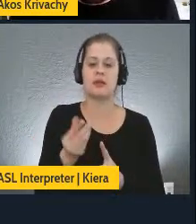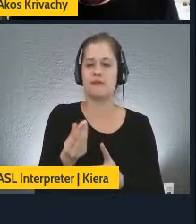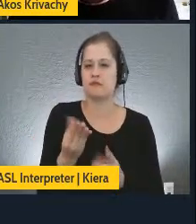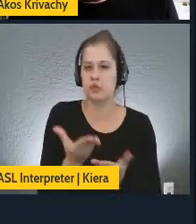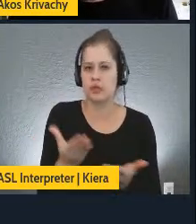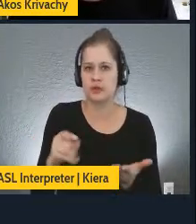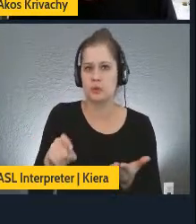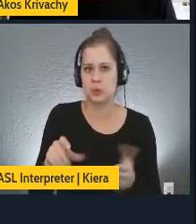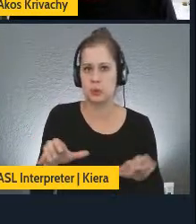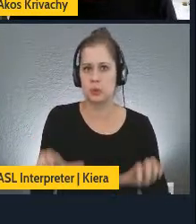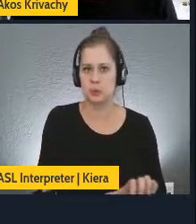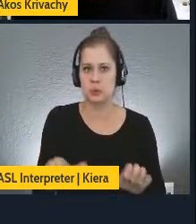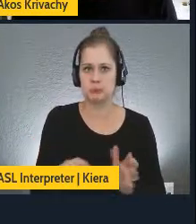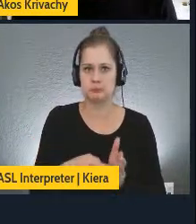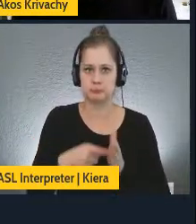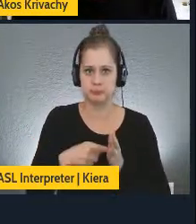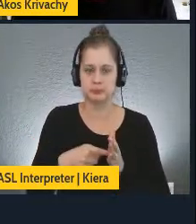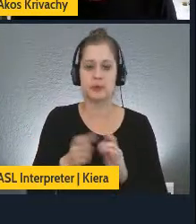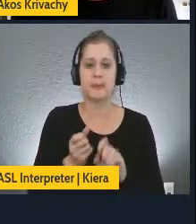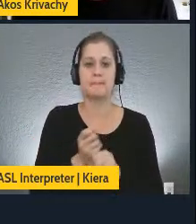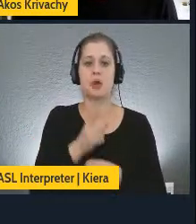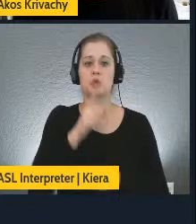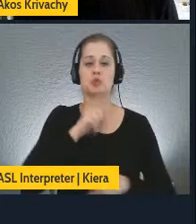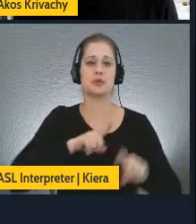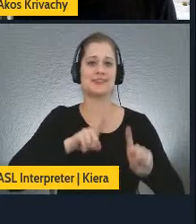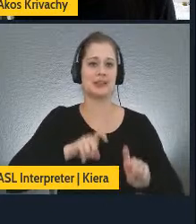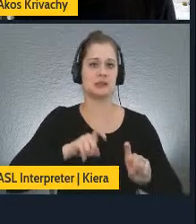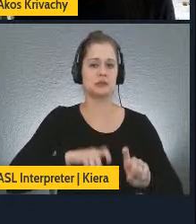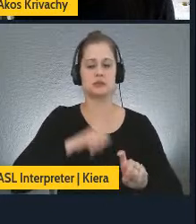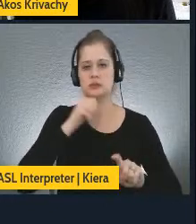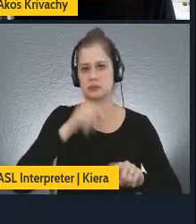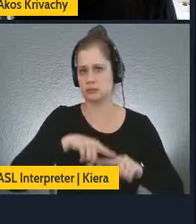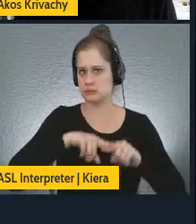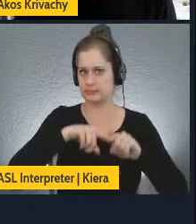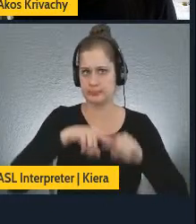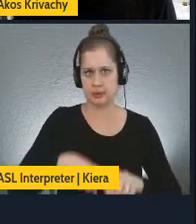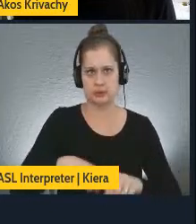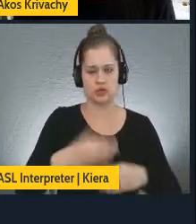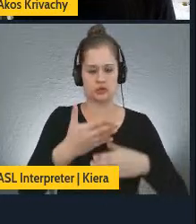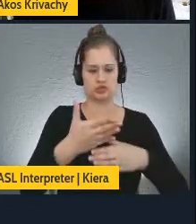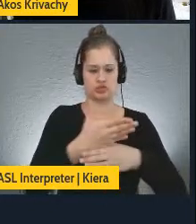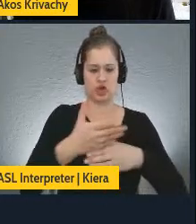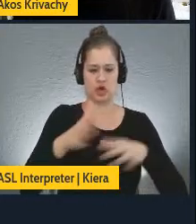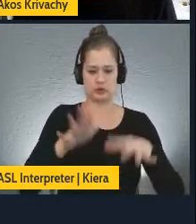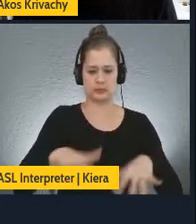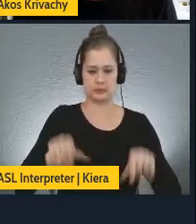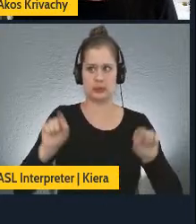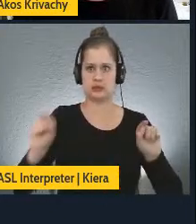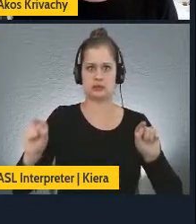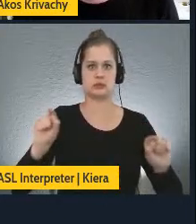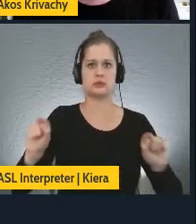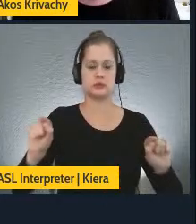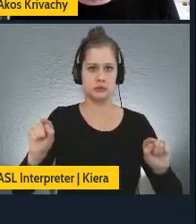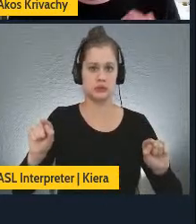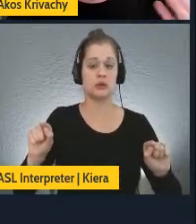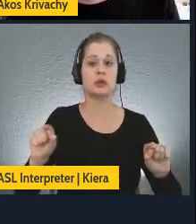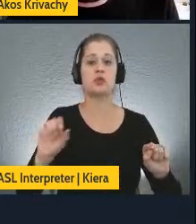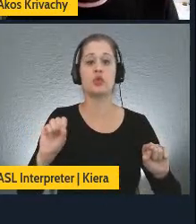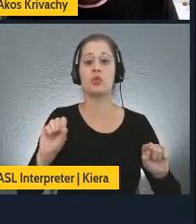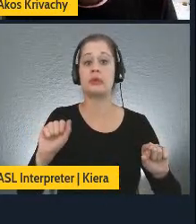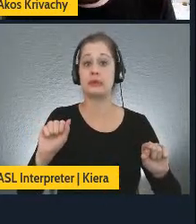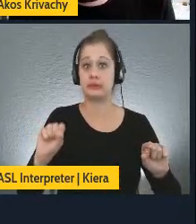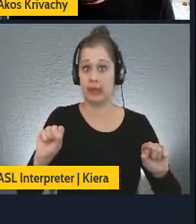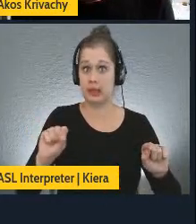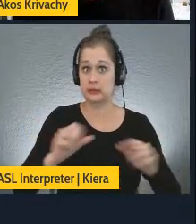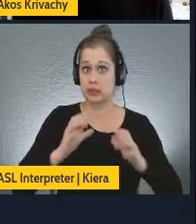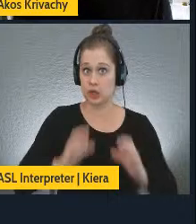need to do, which is to make sure that your tests don't depend on any type of shared space. So for SaaS customers, you make sure that you need to